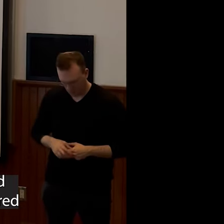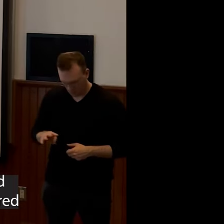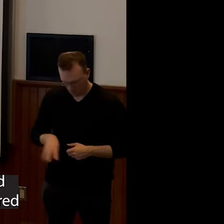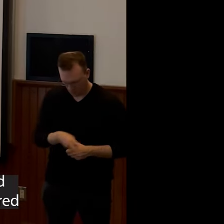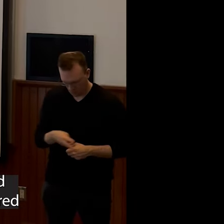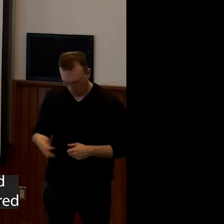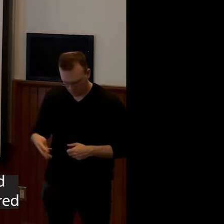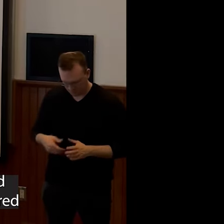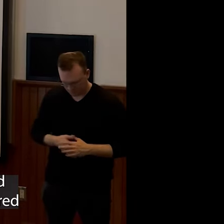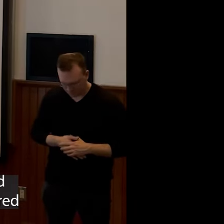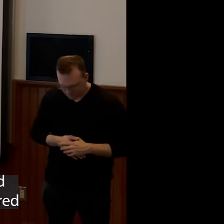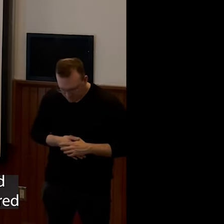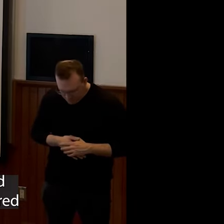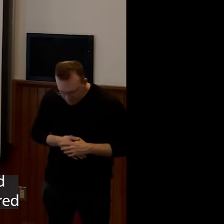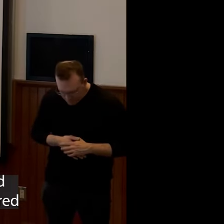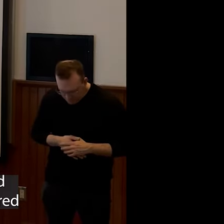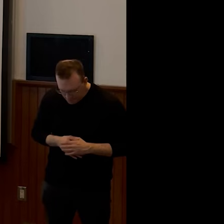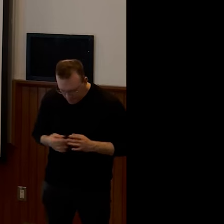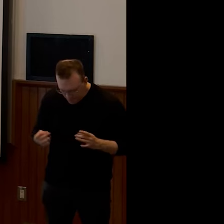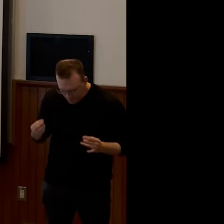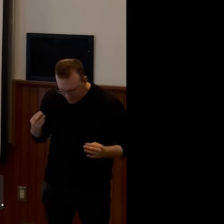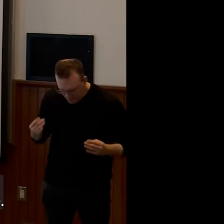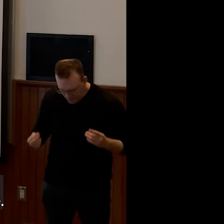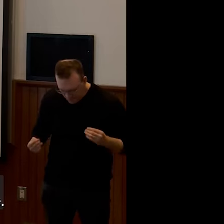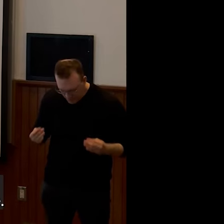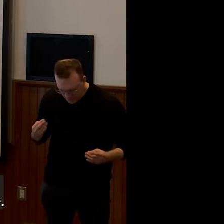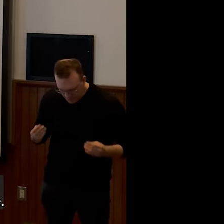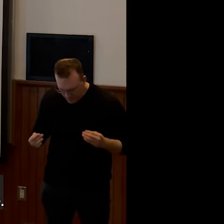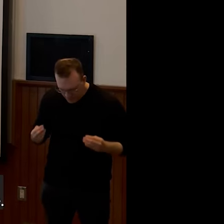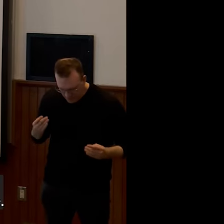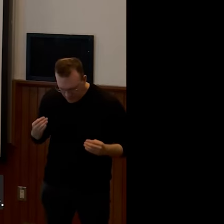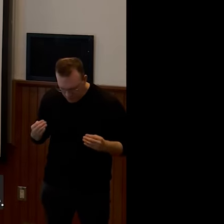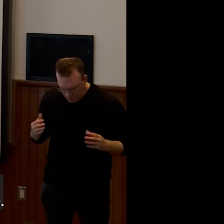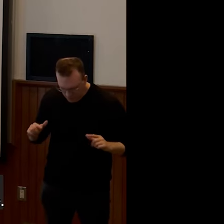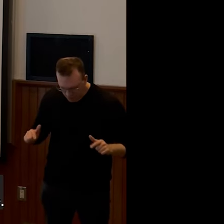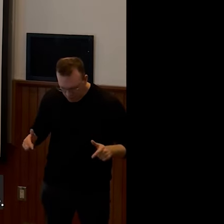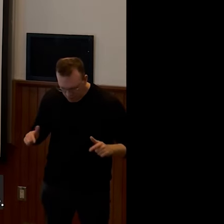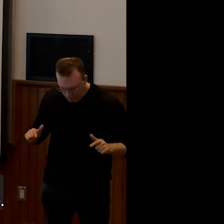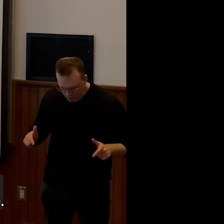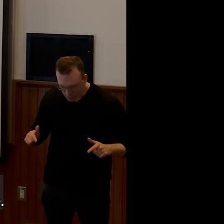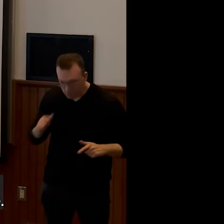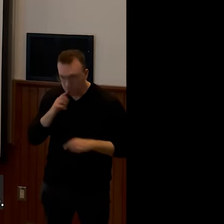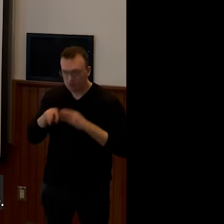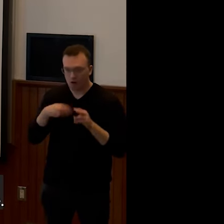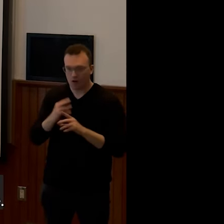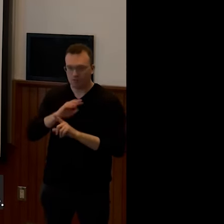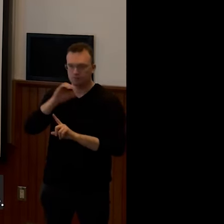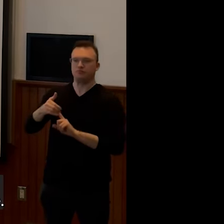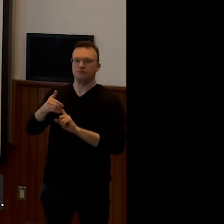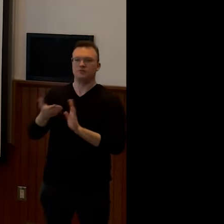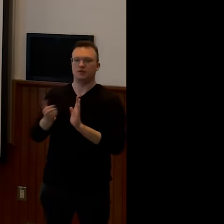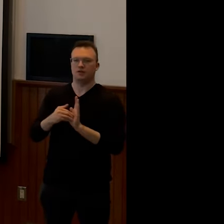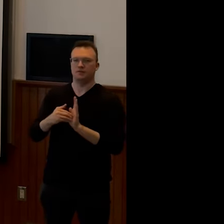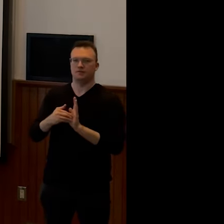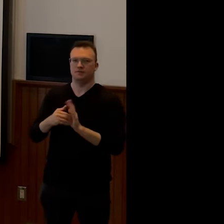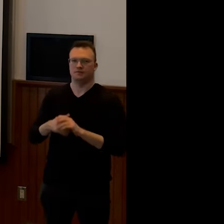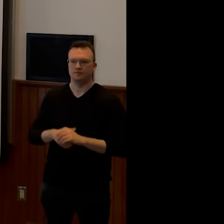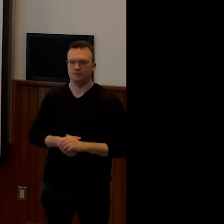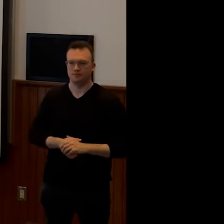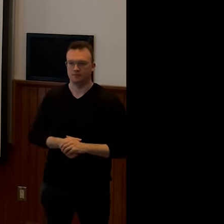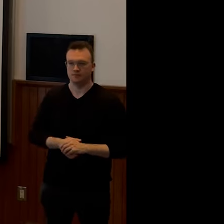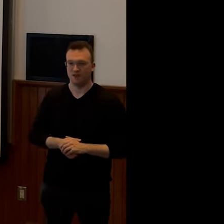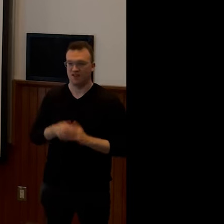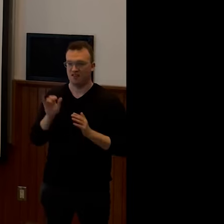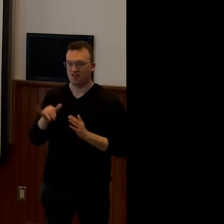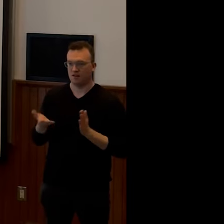floor tile as it flickered and slowly tilted before reality snapped back into place. There it was